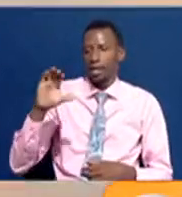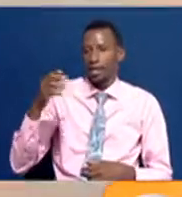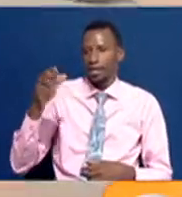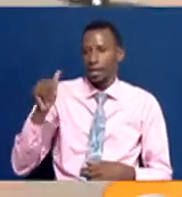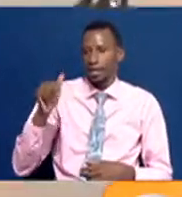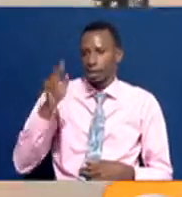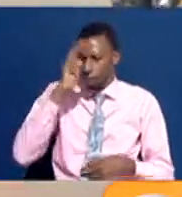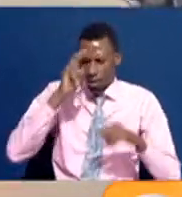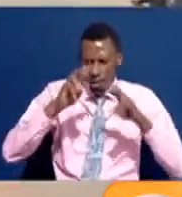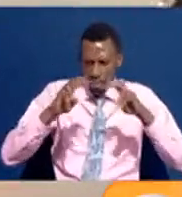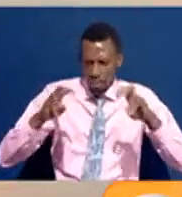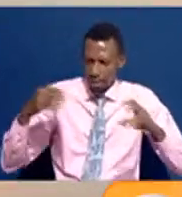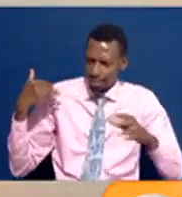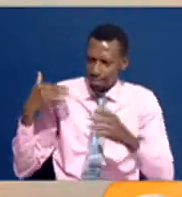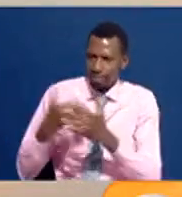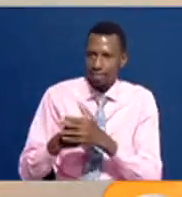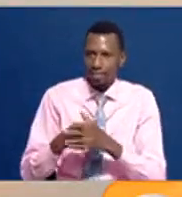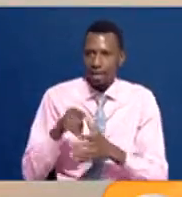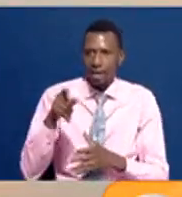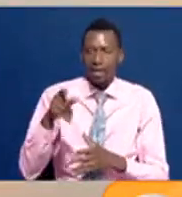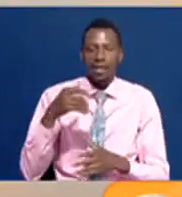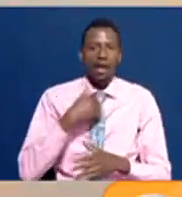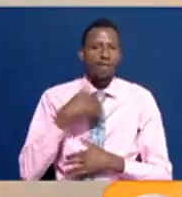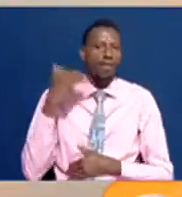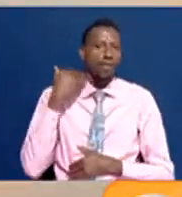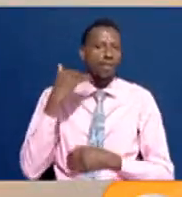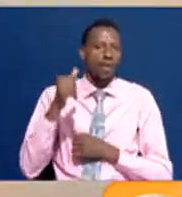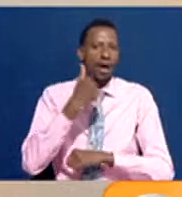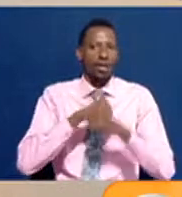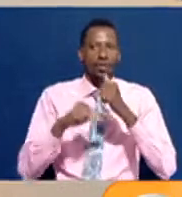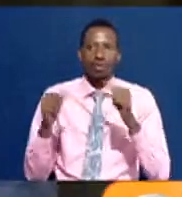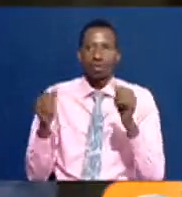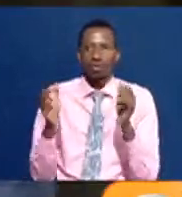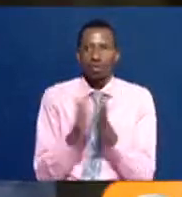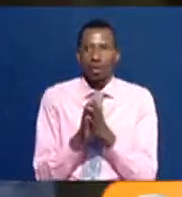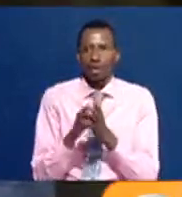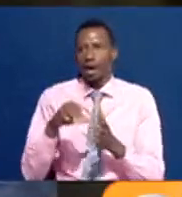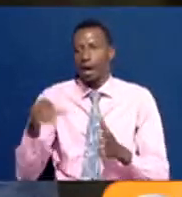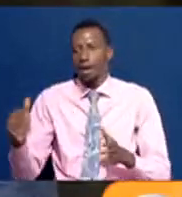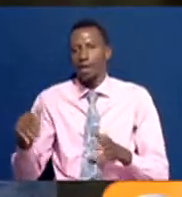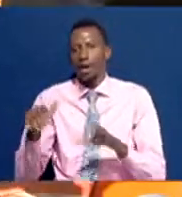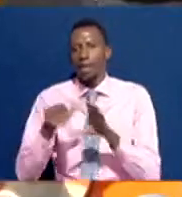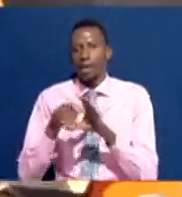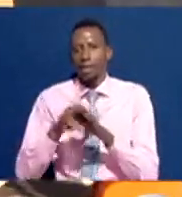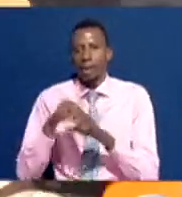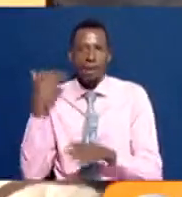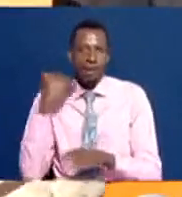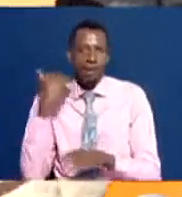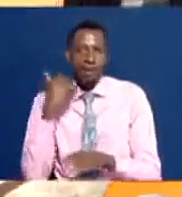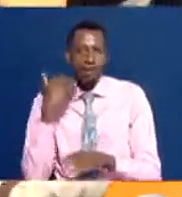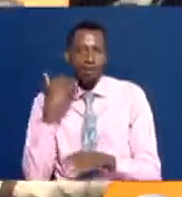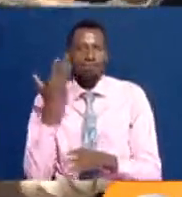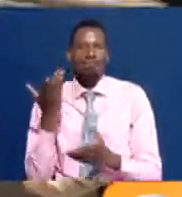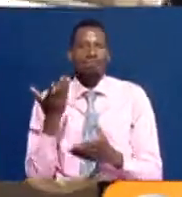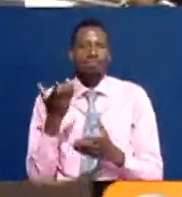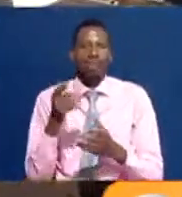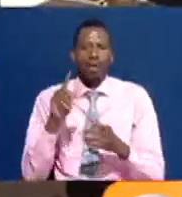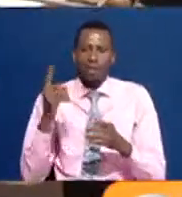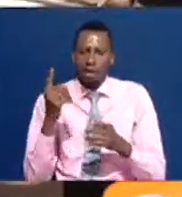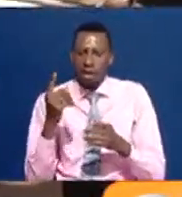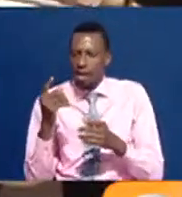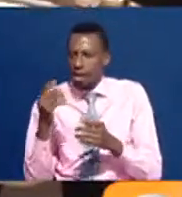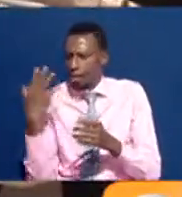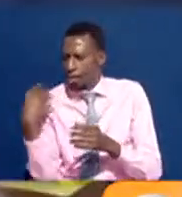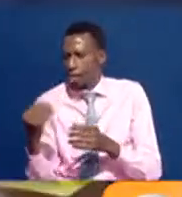time. Accused of being behind criminal activities alongside fellow gang members, their latest raid was in Muhuru Bay in Nyatike,